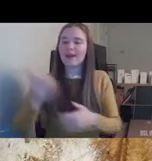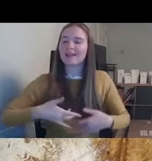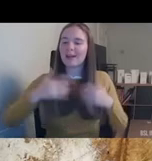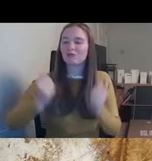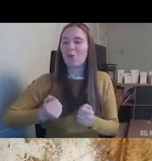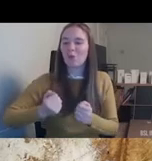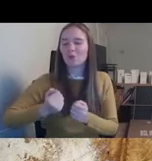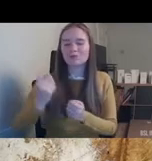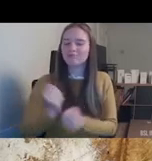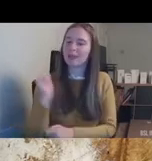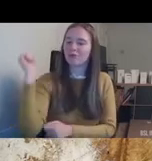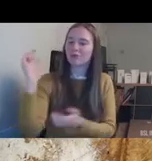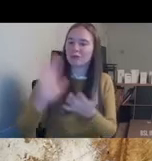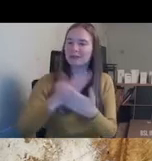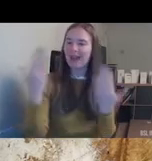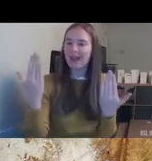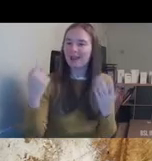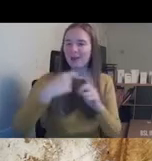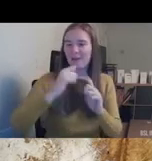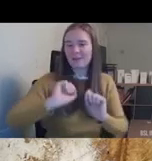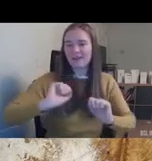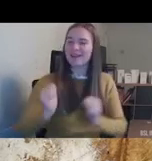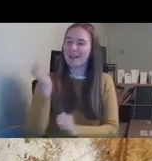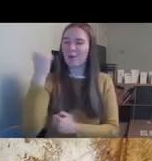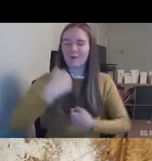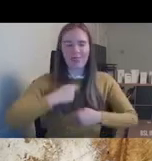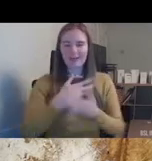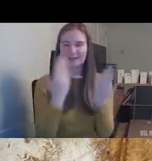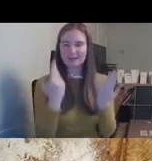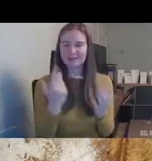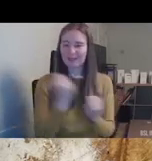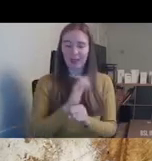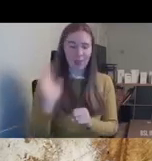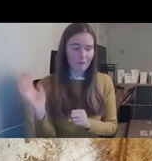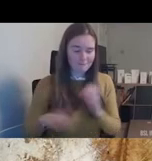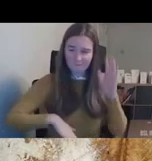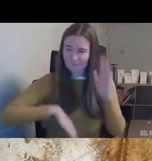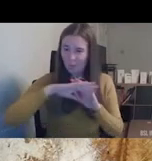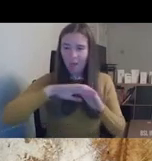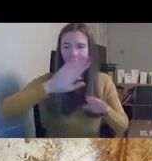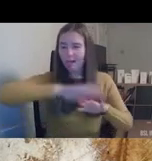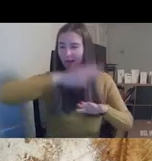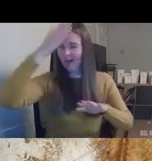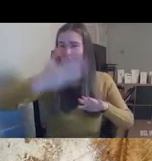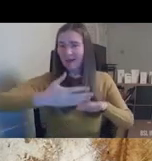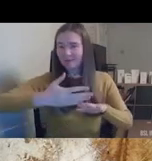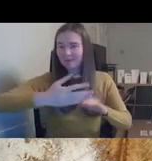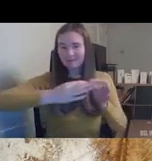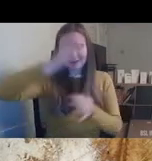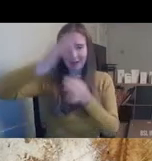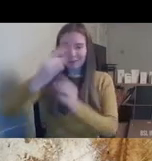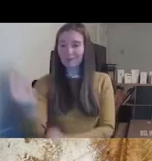Mashuja, our hero for that day, because he did the whole installation by himself, 1